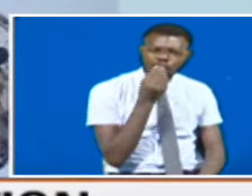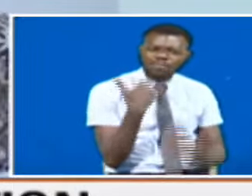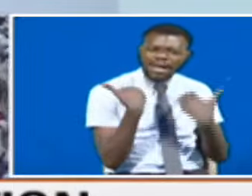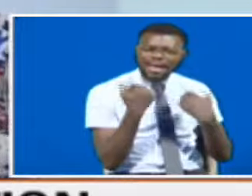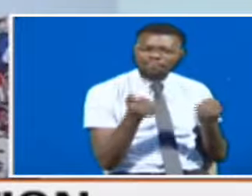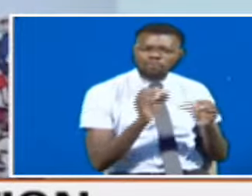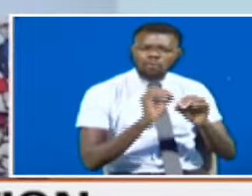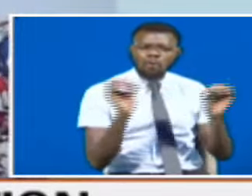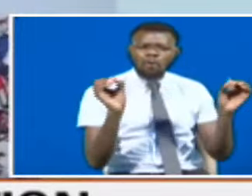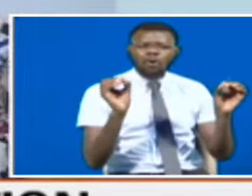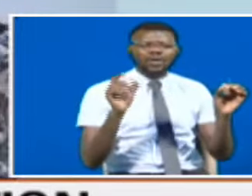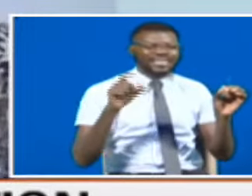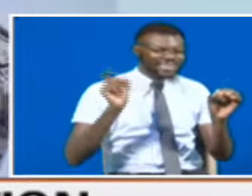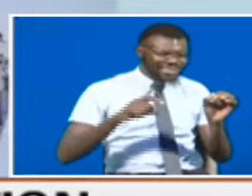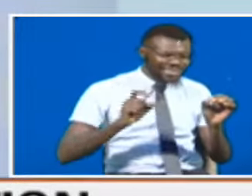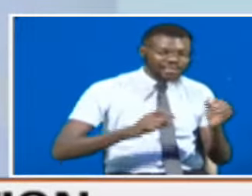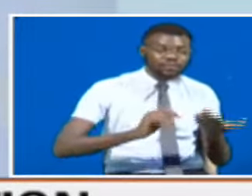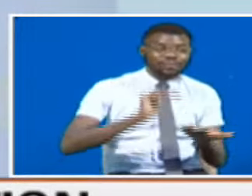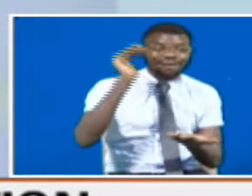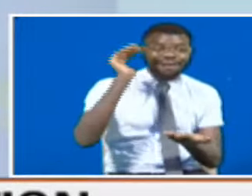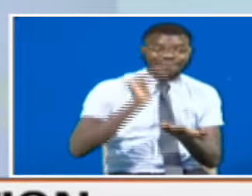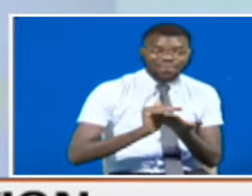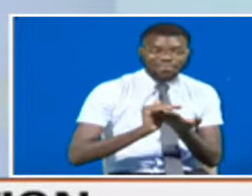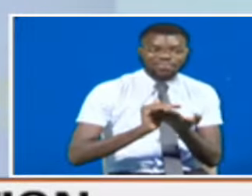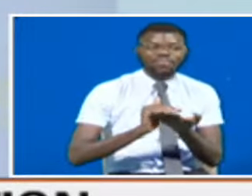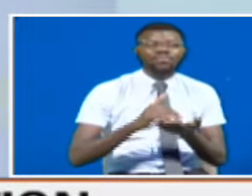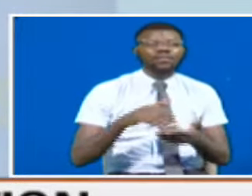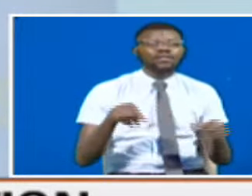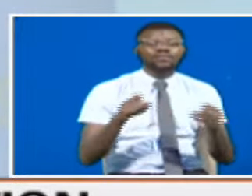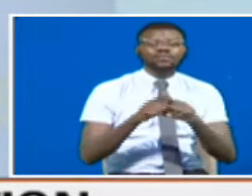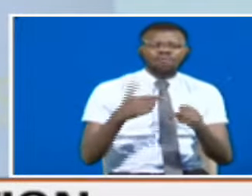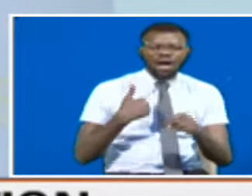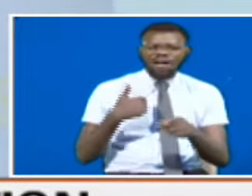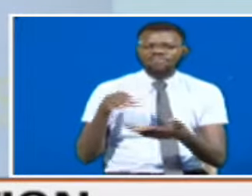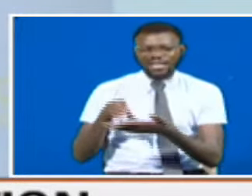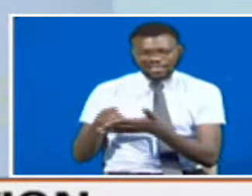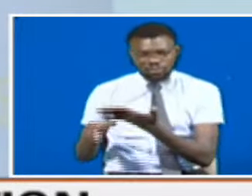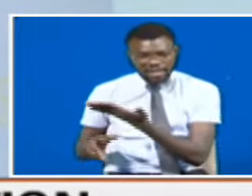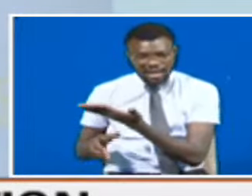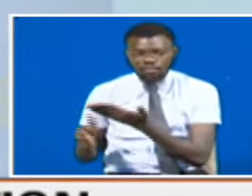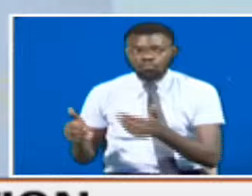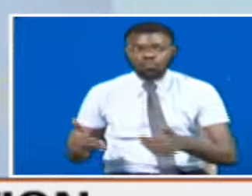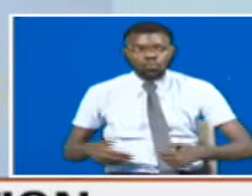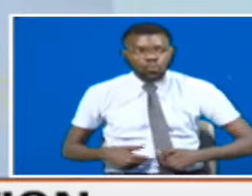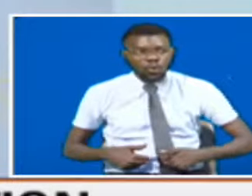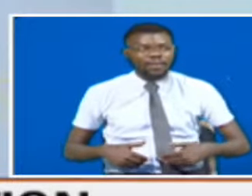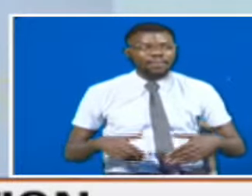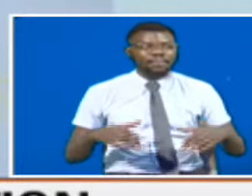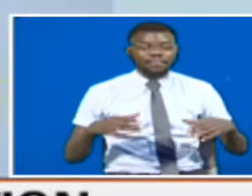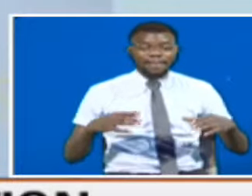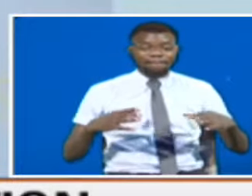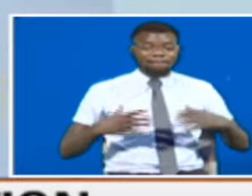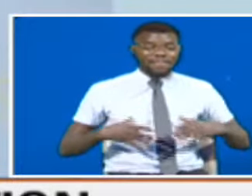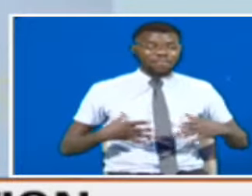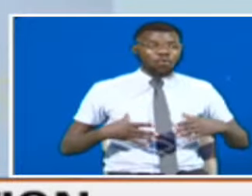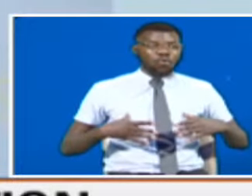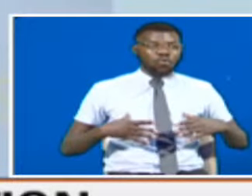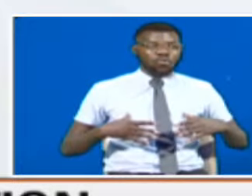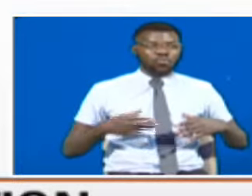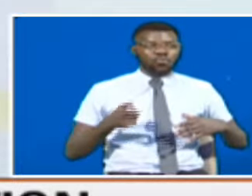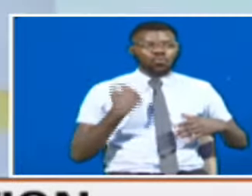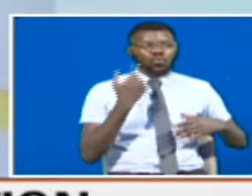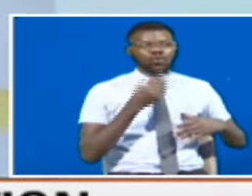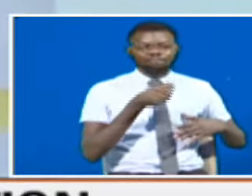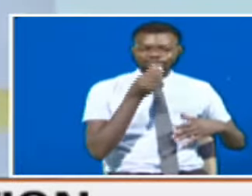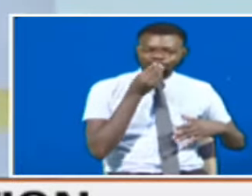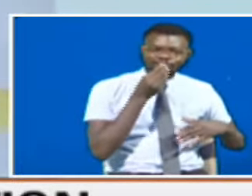foods. Particularly, we know desirability in many cases is an issue amongst the young people and people who are being introduced to new